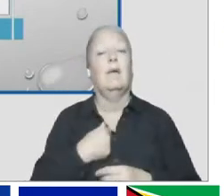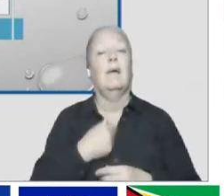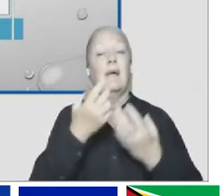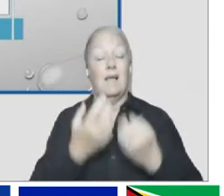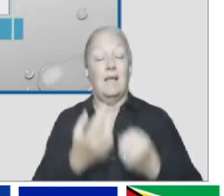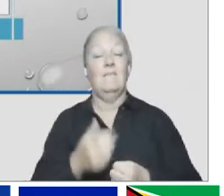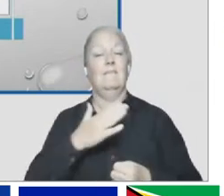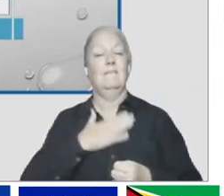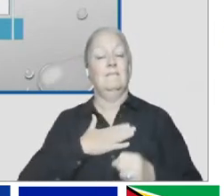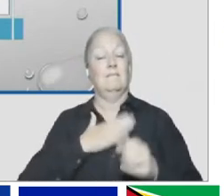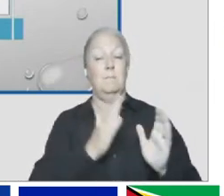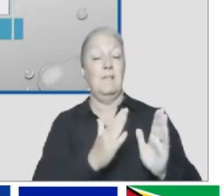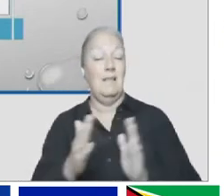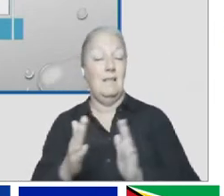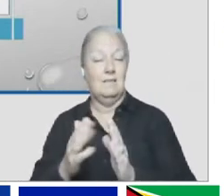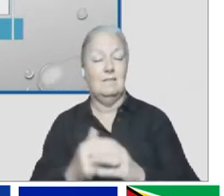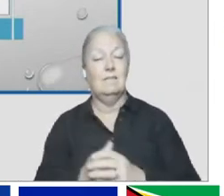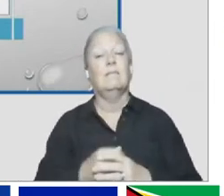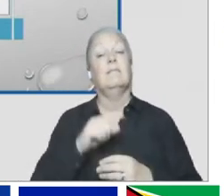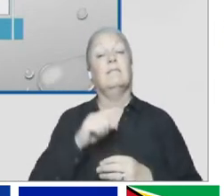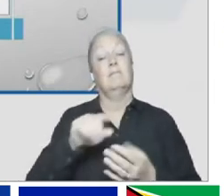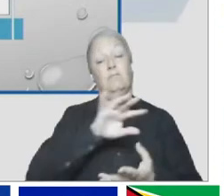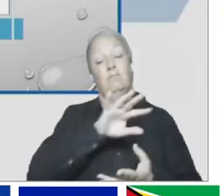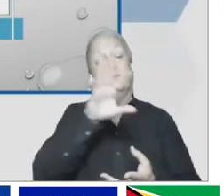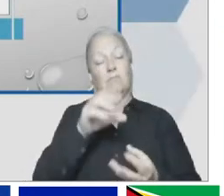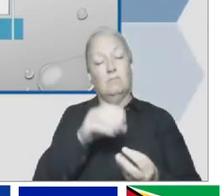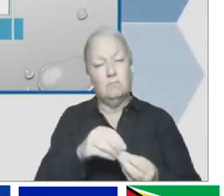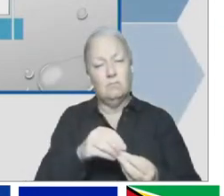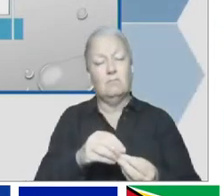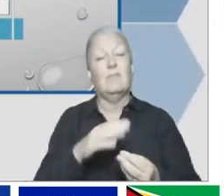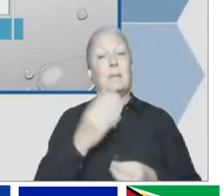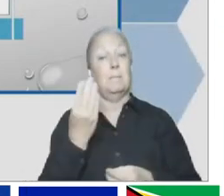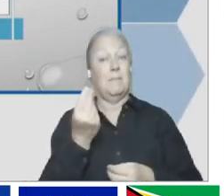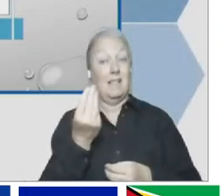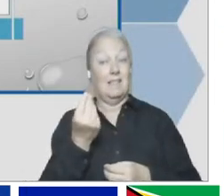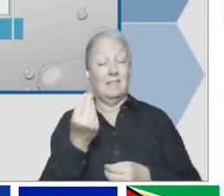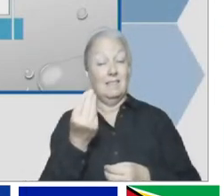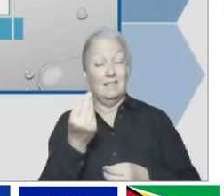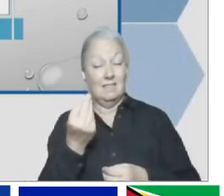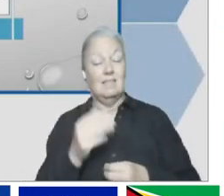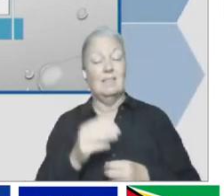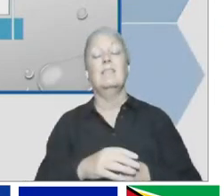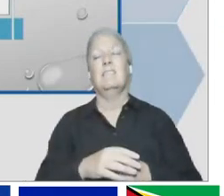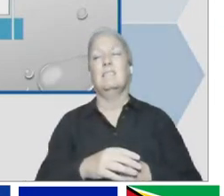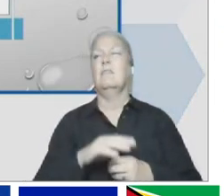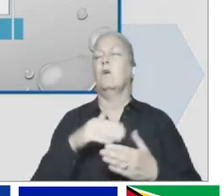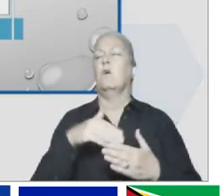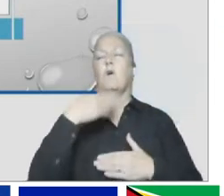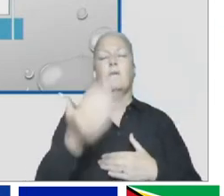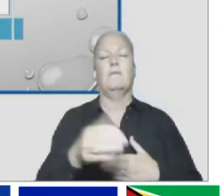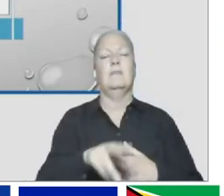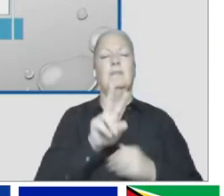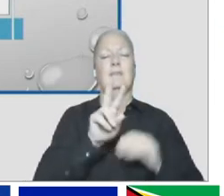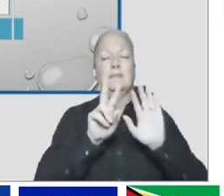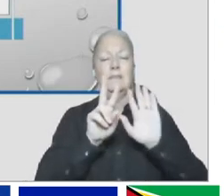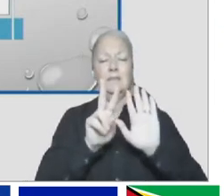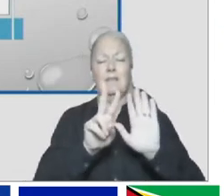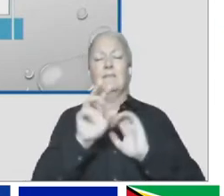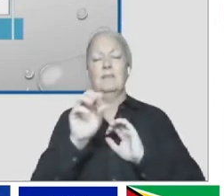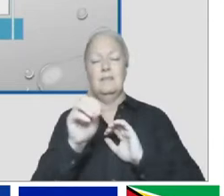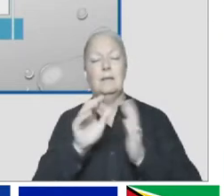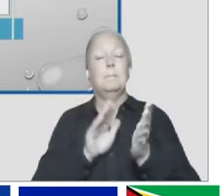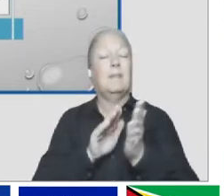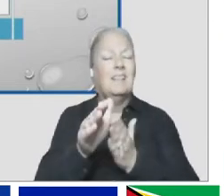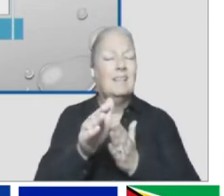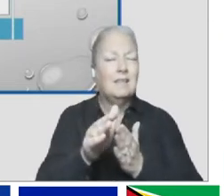package of the fiscal stimulus and tax relief amounted to more than $70 million, or in excess of 3% of our